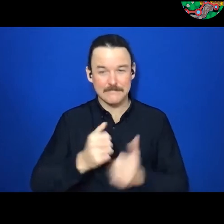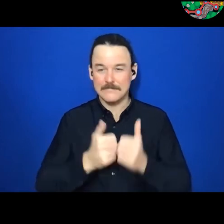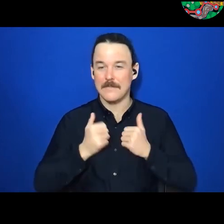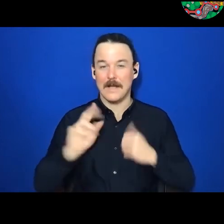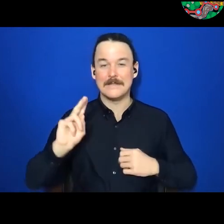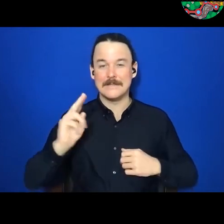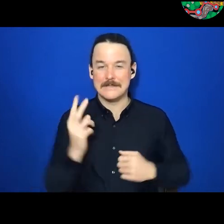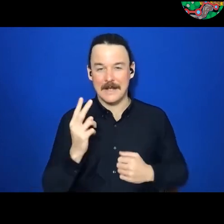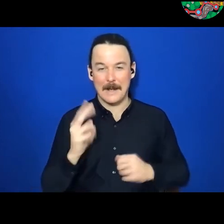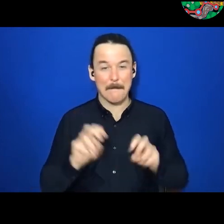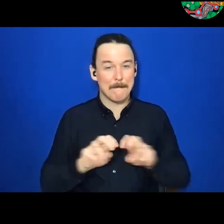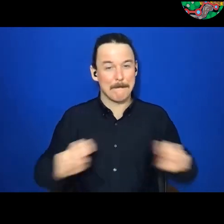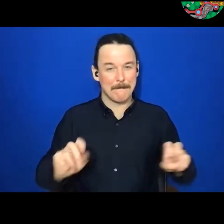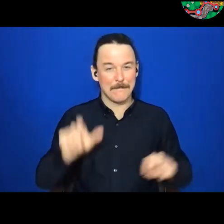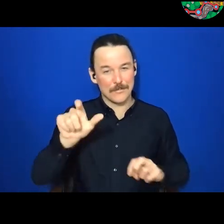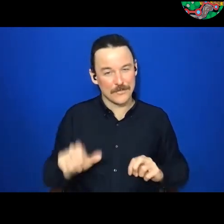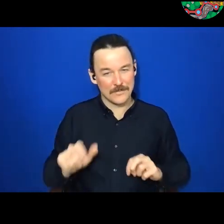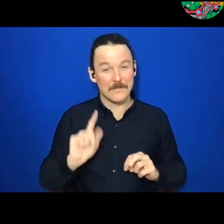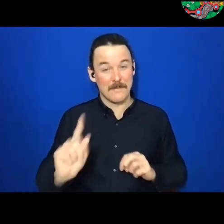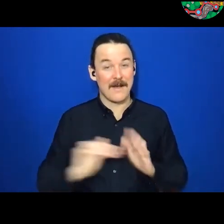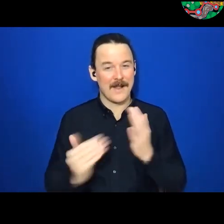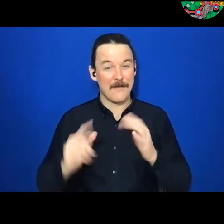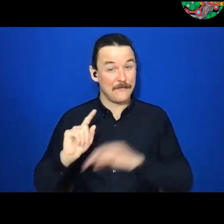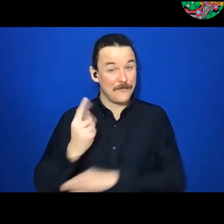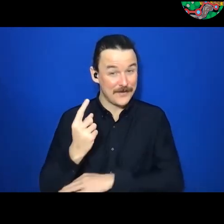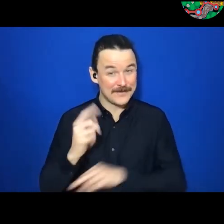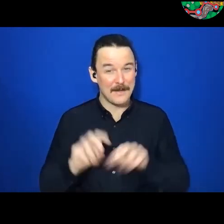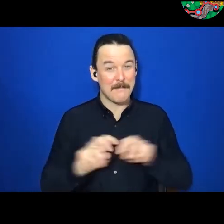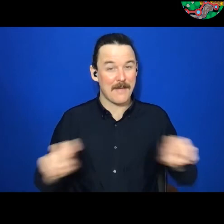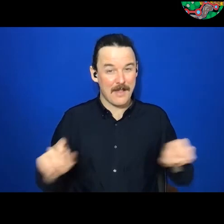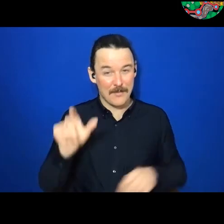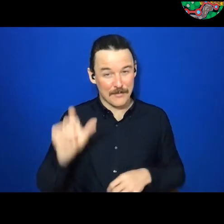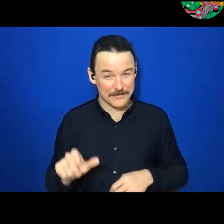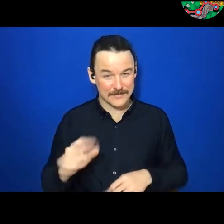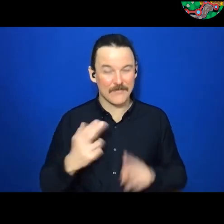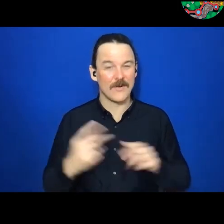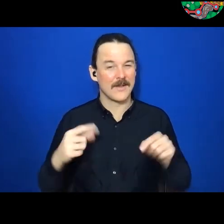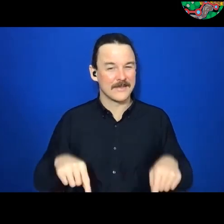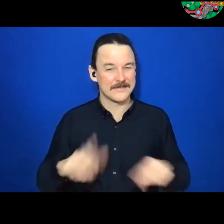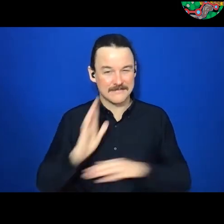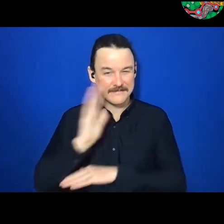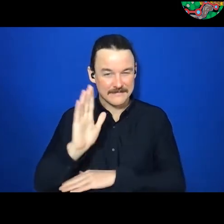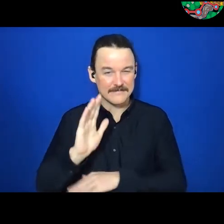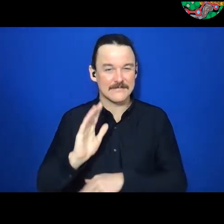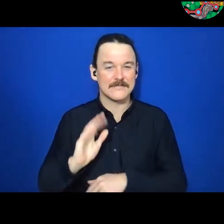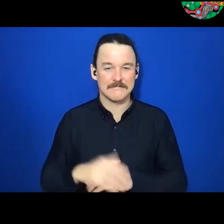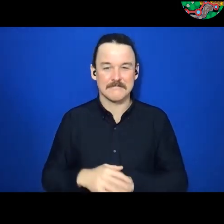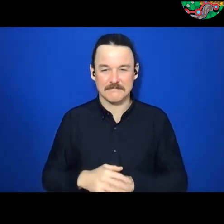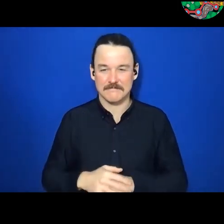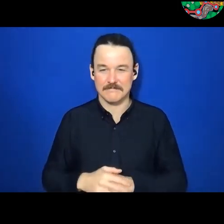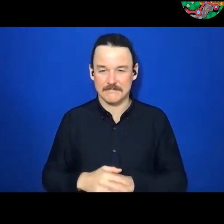is now our first panelist for this session. We'll try and come back to the